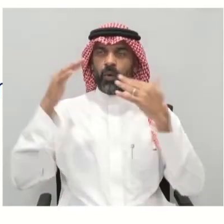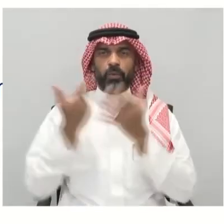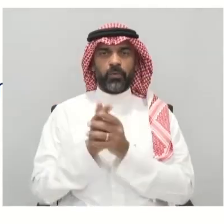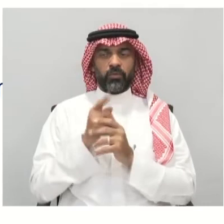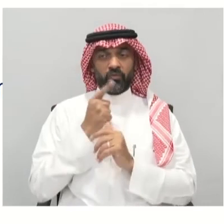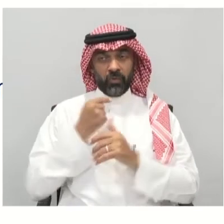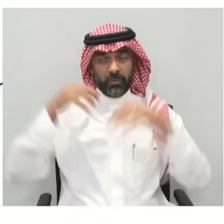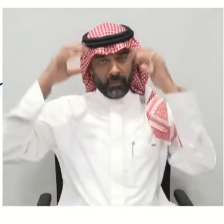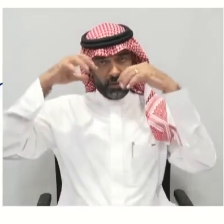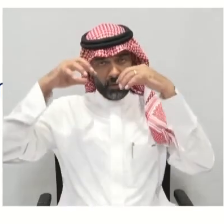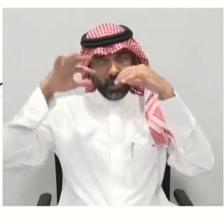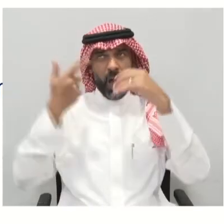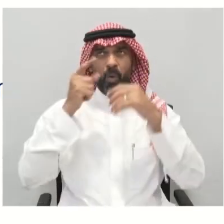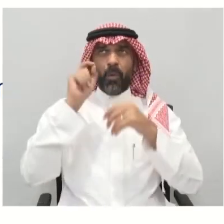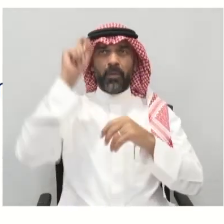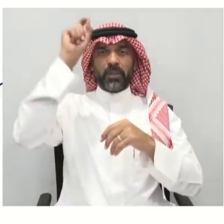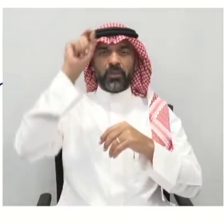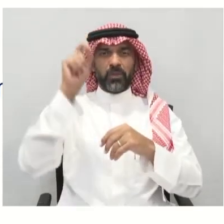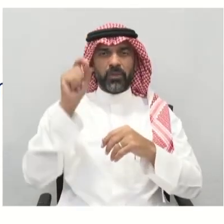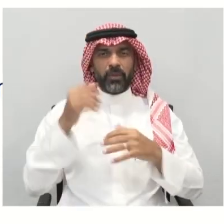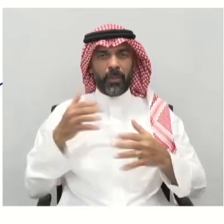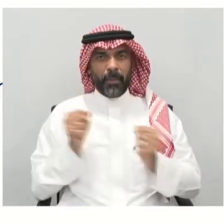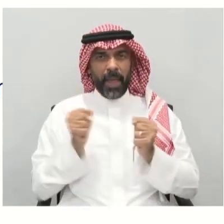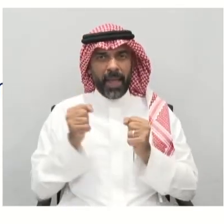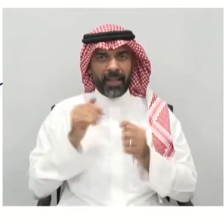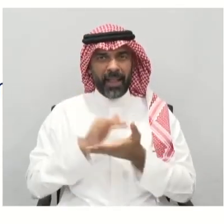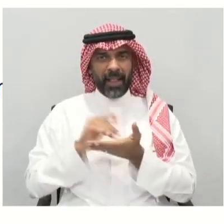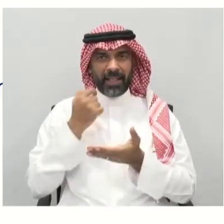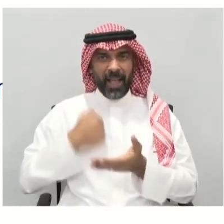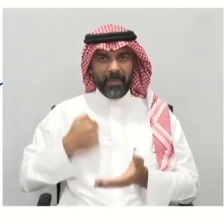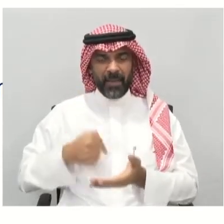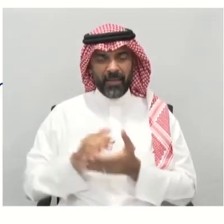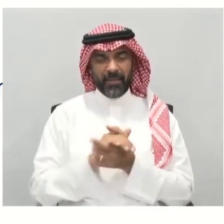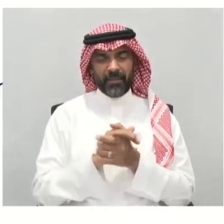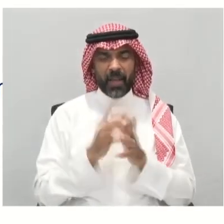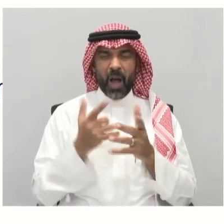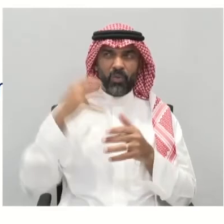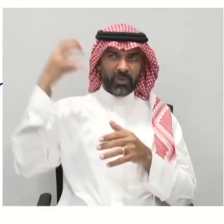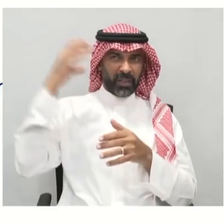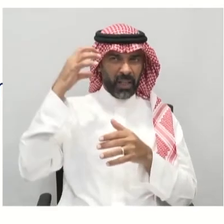sunny? Maybe you like when it's rainy?